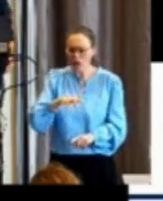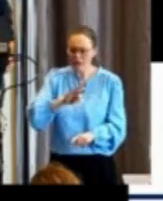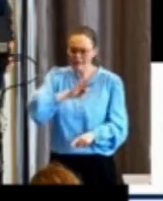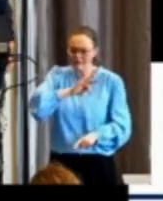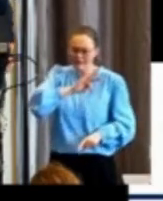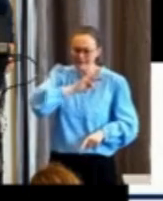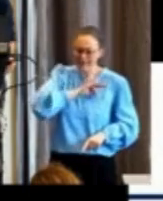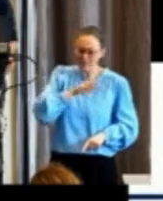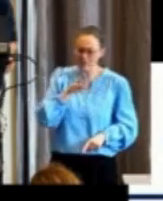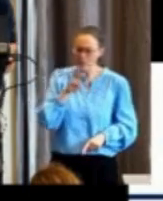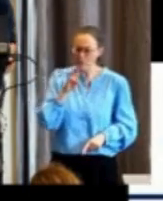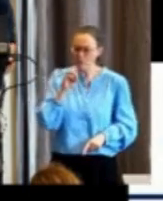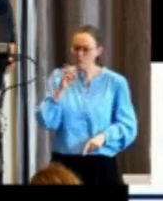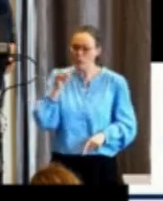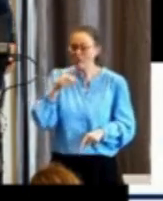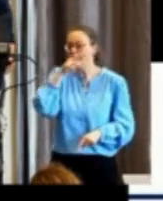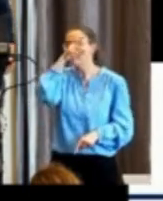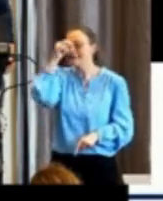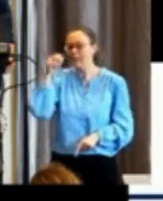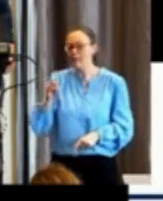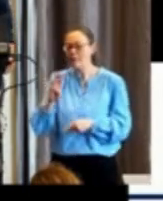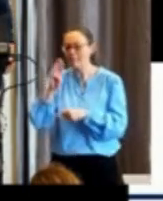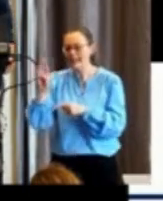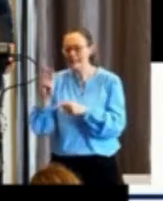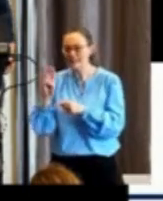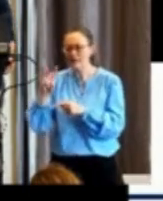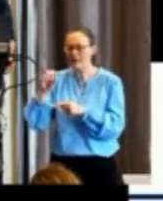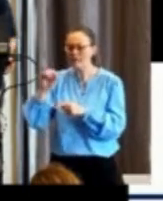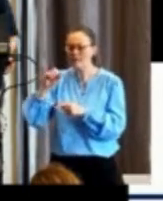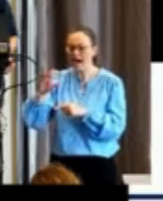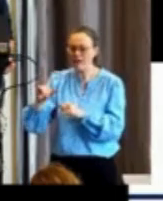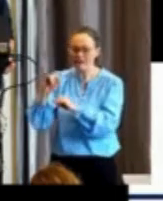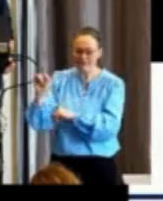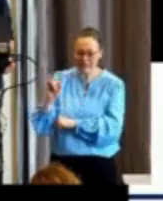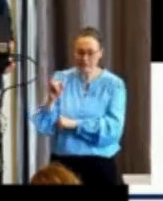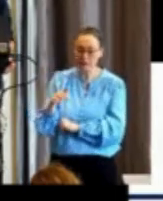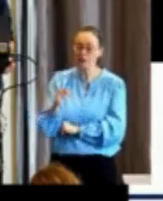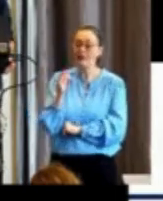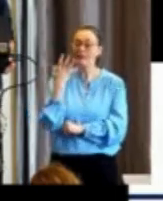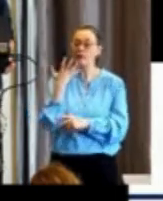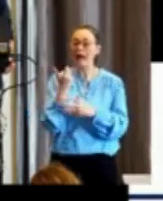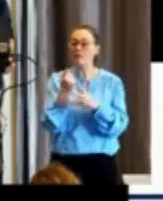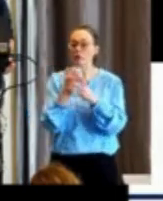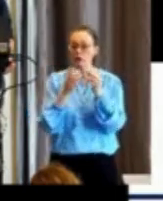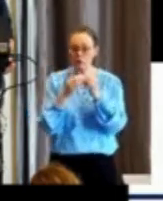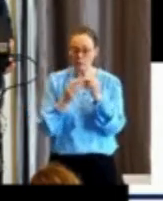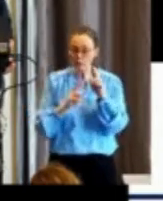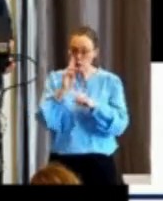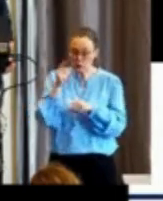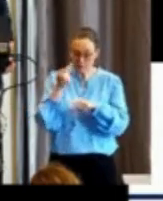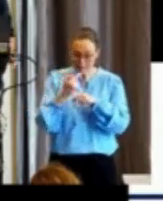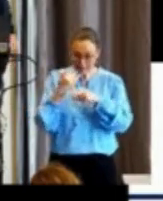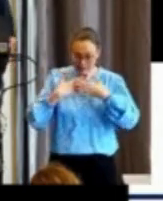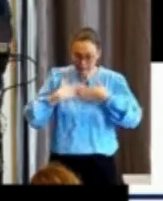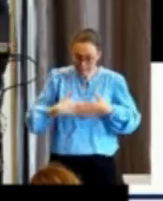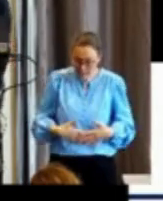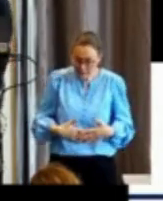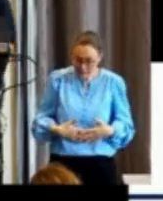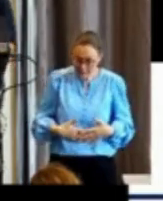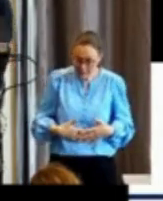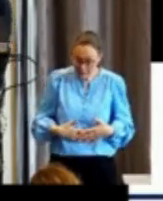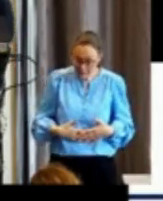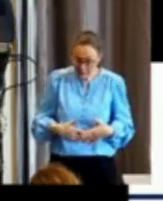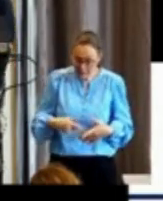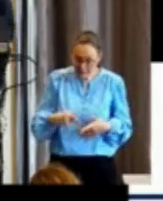protein. So basically stuff like bacterial or viral infections. So when you have something that shouldn't be in your body, parts